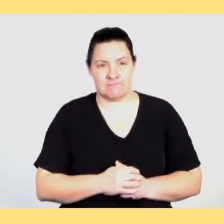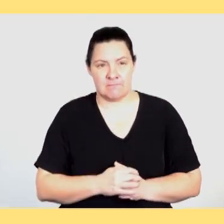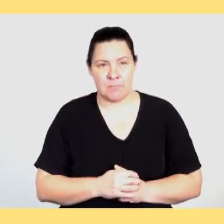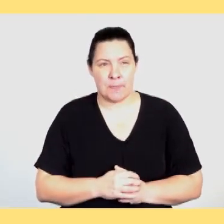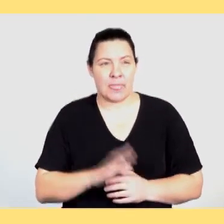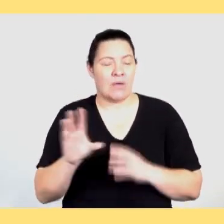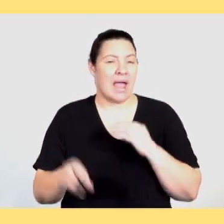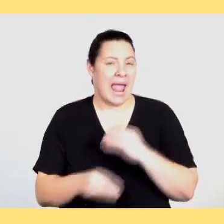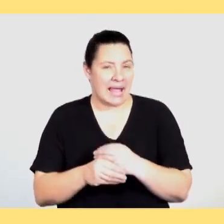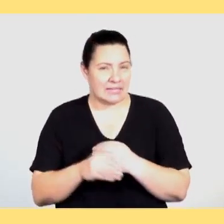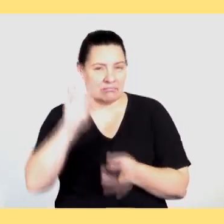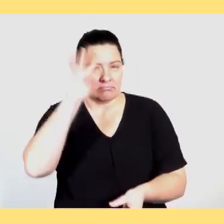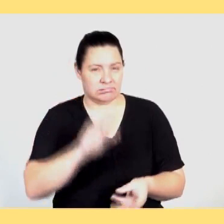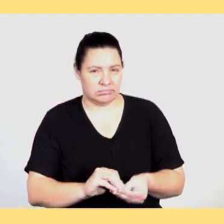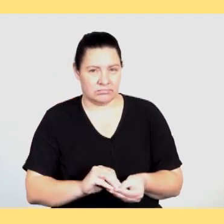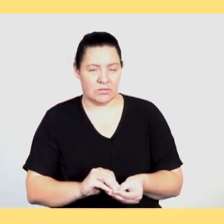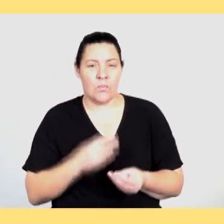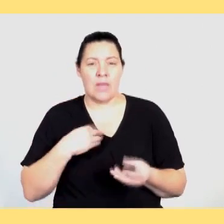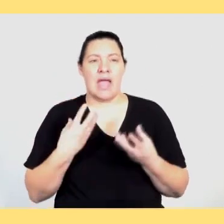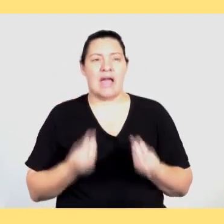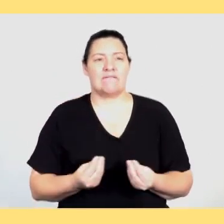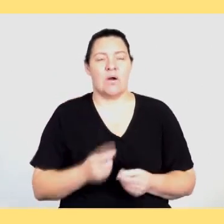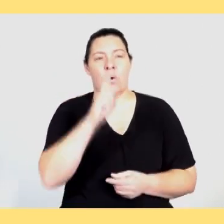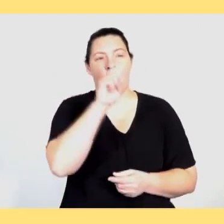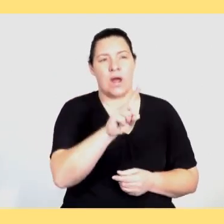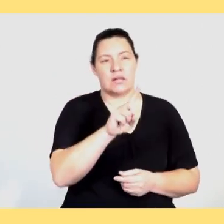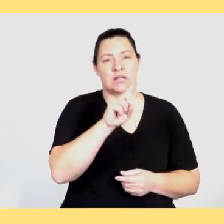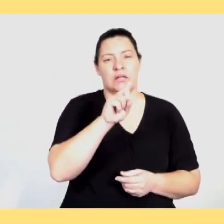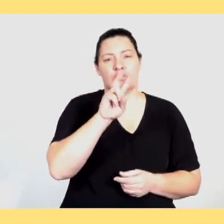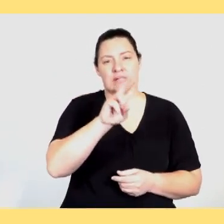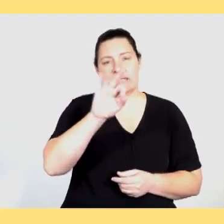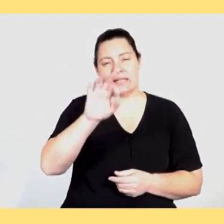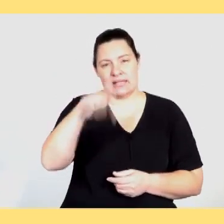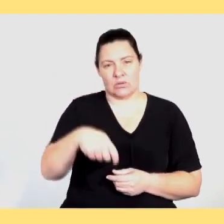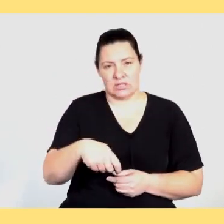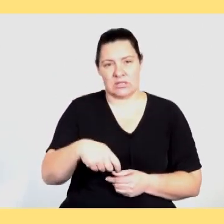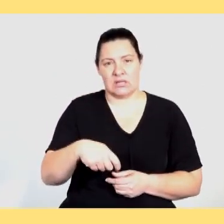68,920. If I add that together, I'm going to have